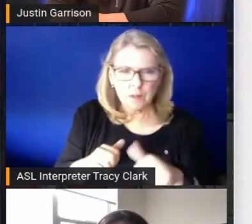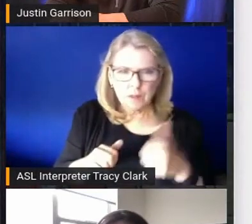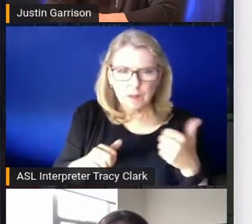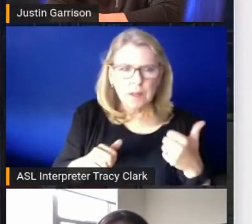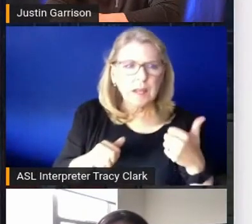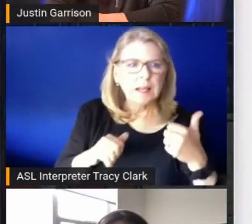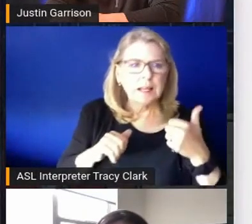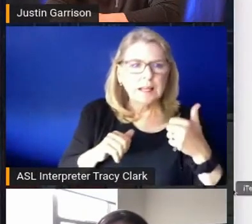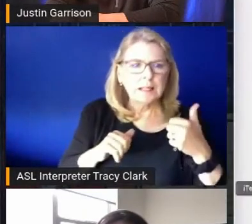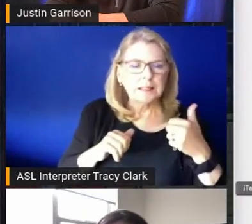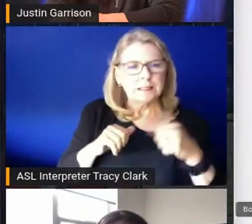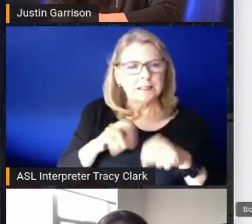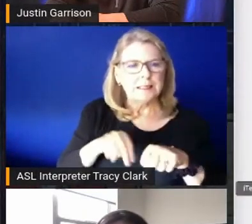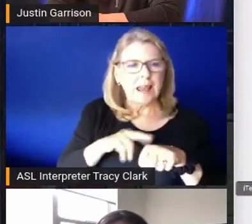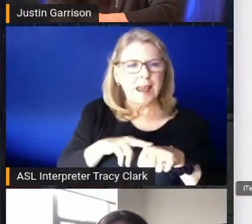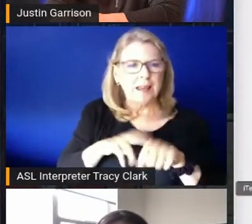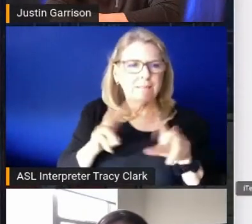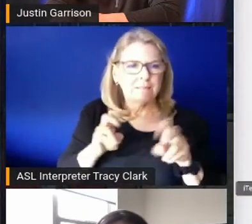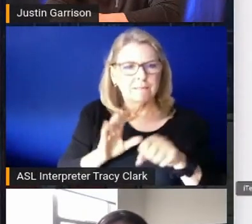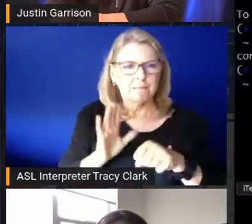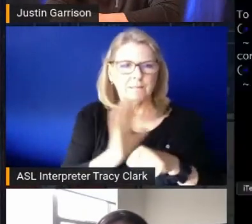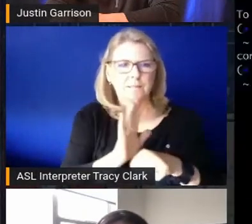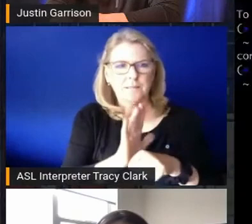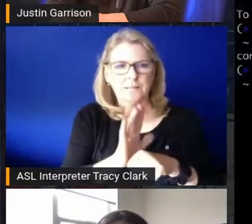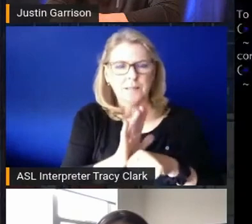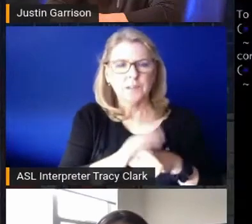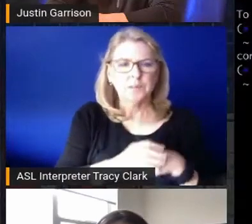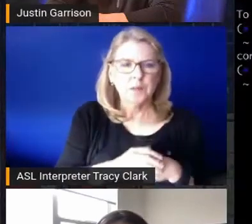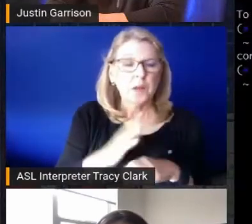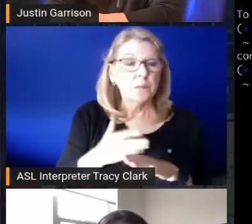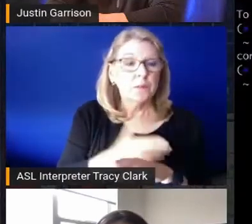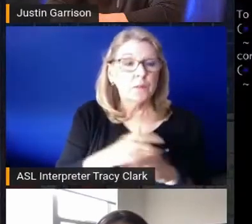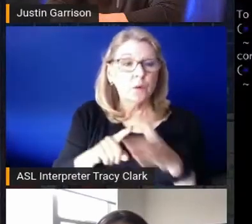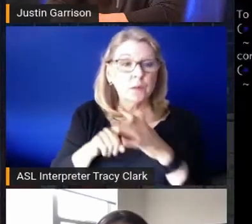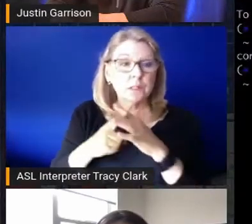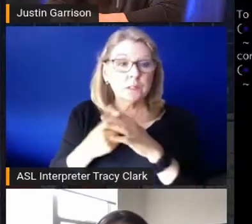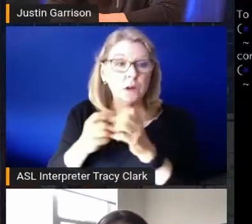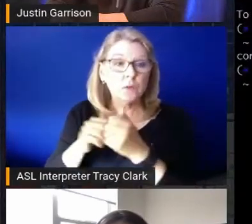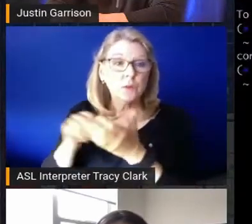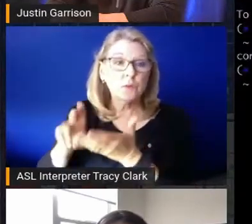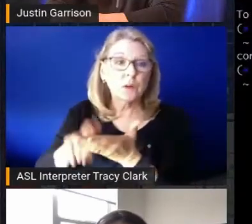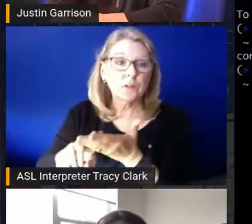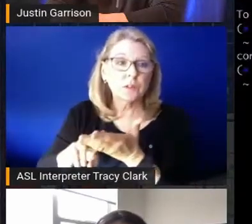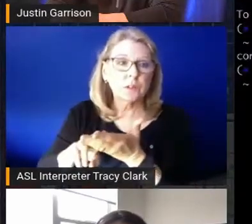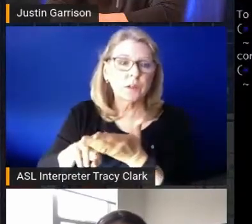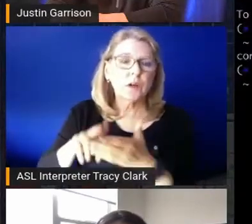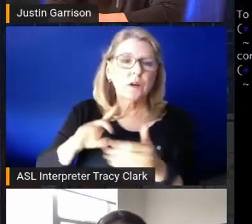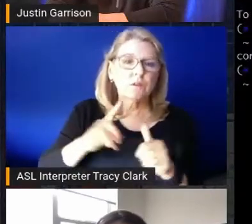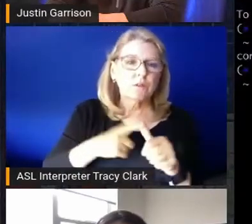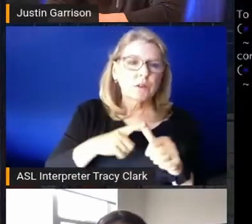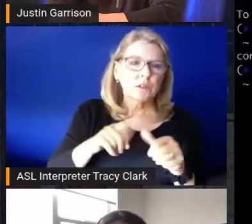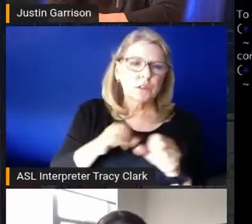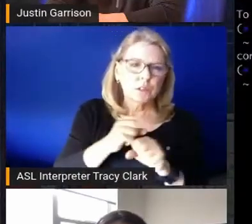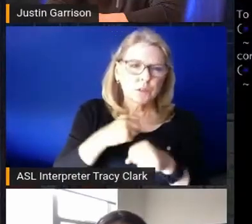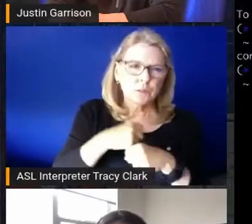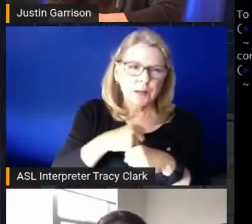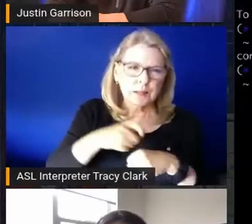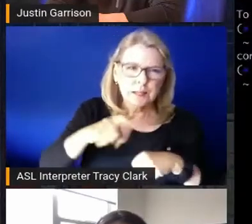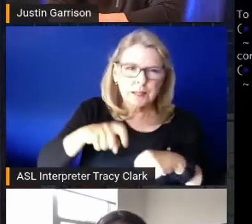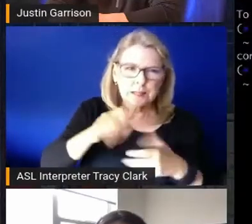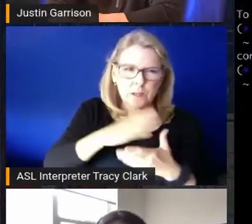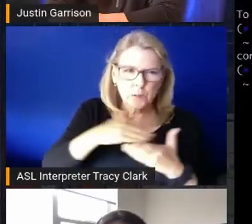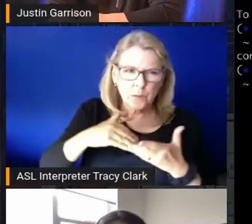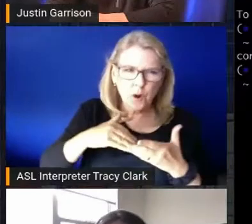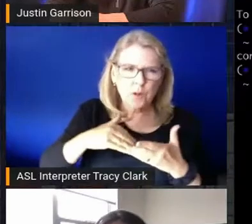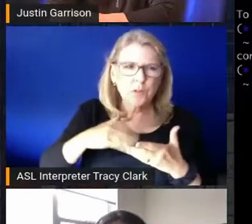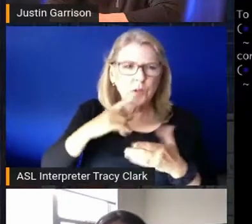Before we get started with the registration itself, we need to create the necessary roles to make it work. So the first one